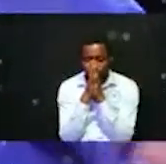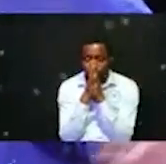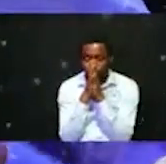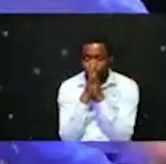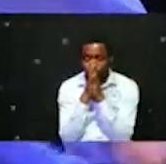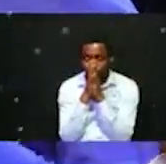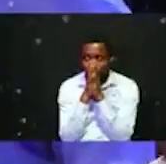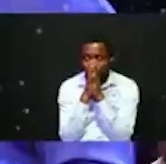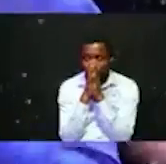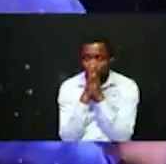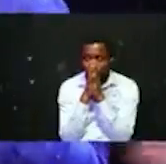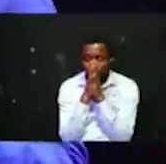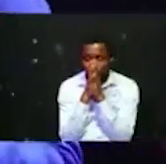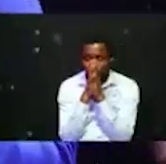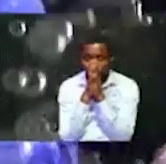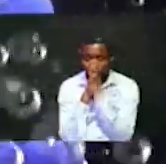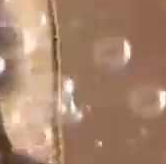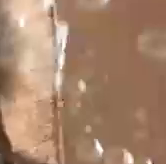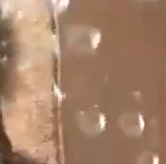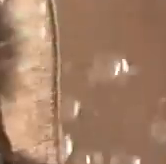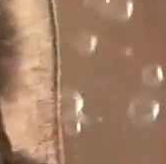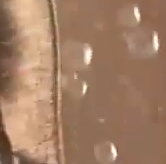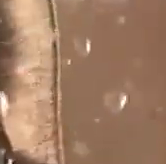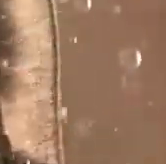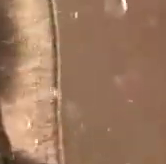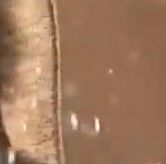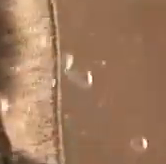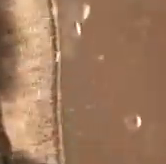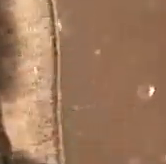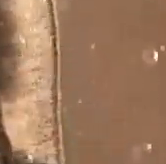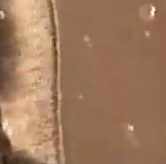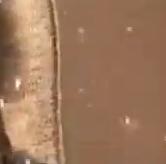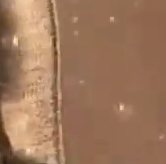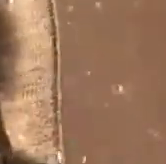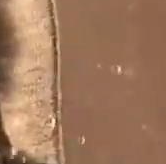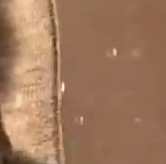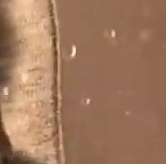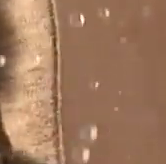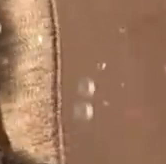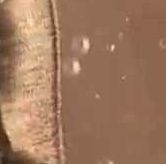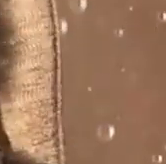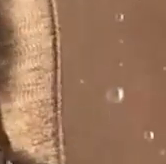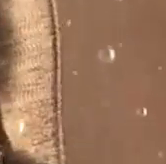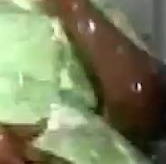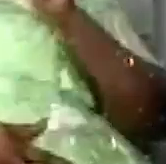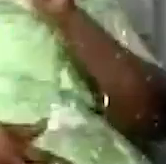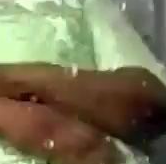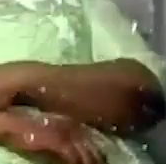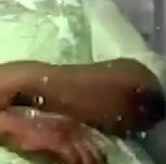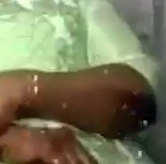us and bringing us these words of life. We give you praise in the name of Jesus. We say that